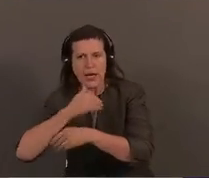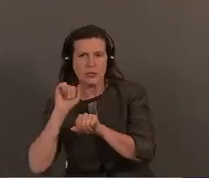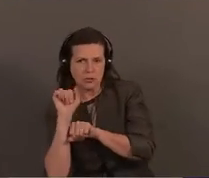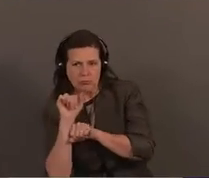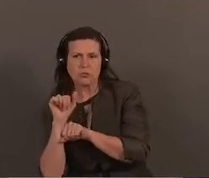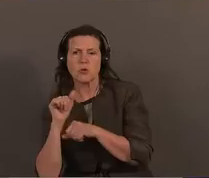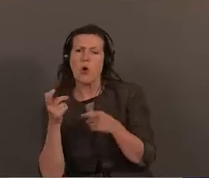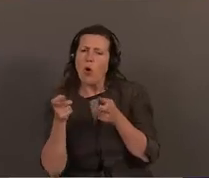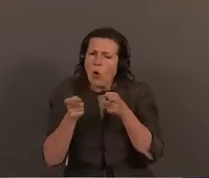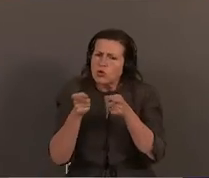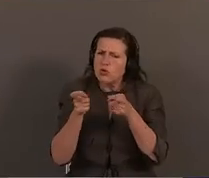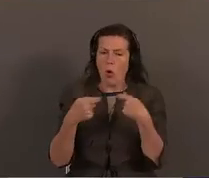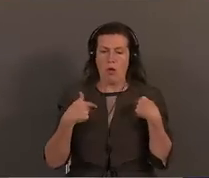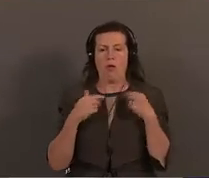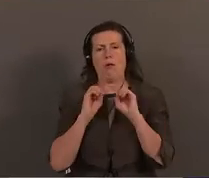whoever